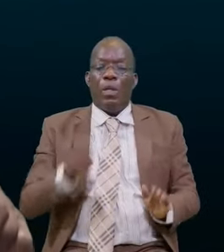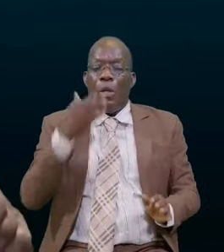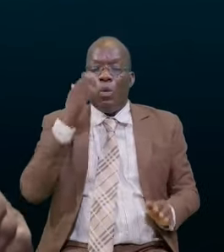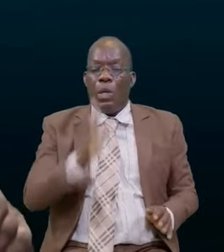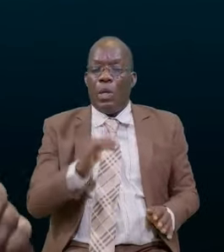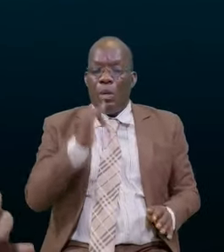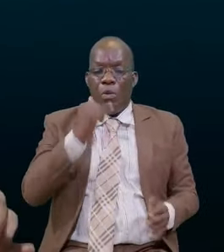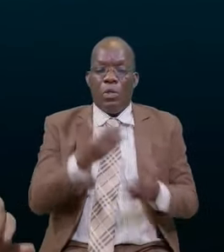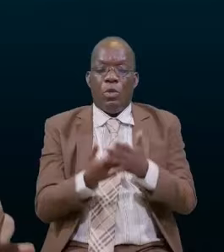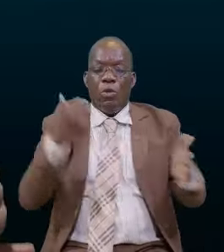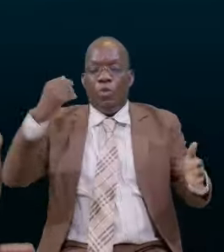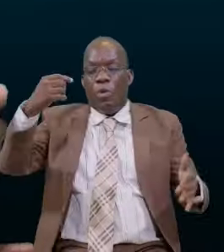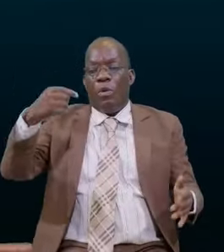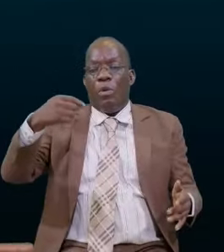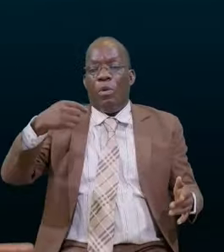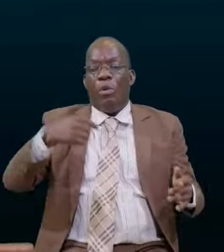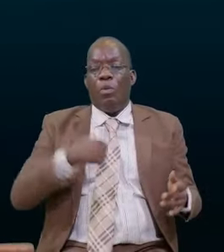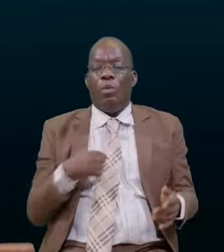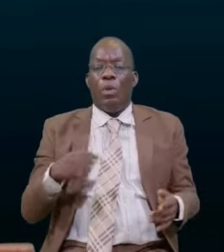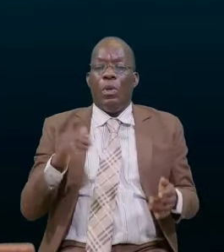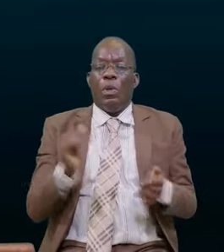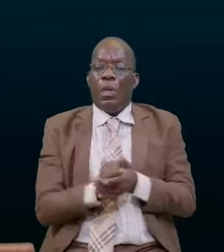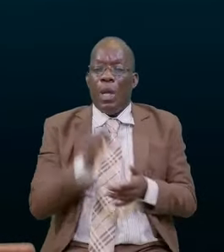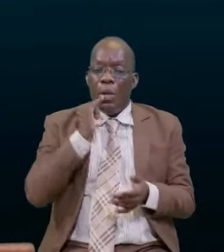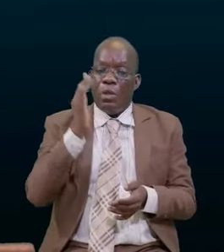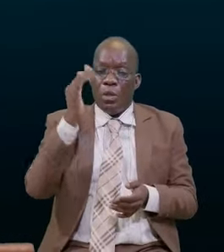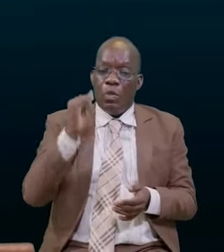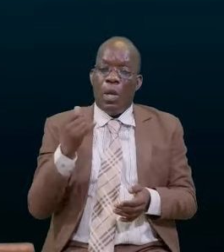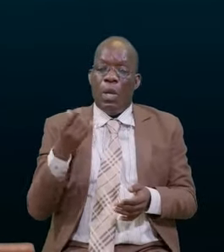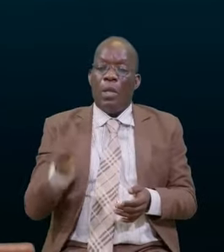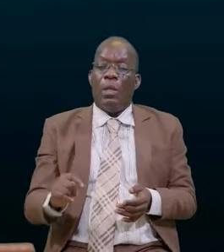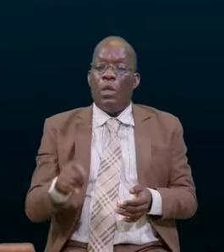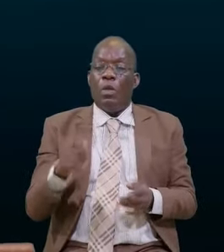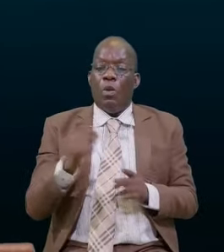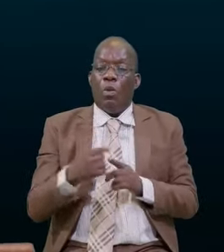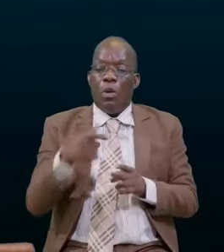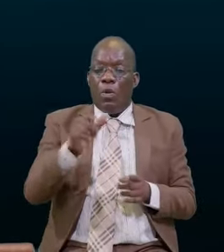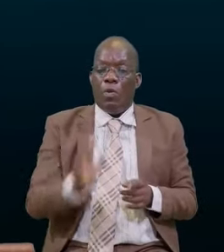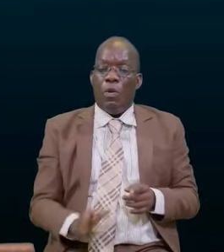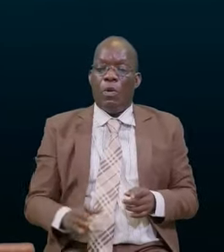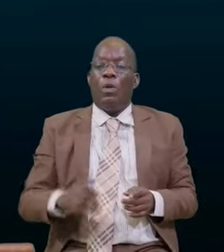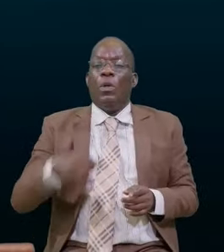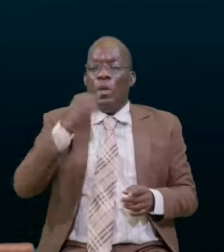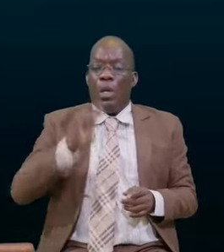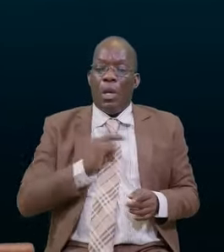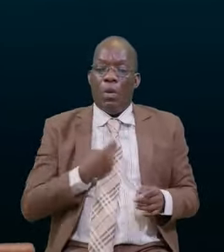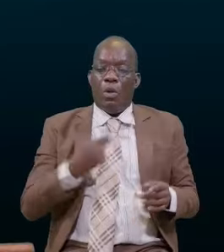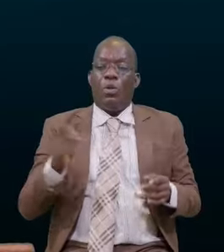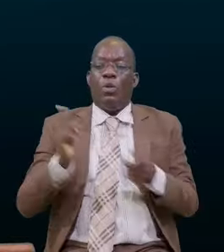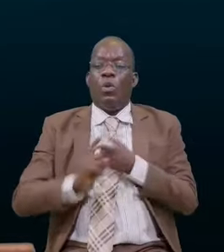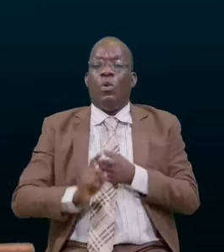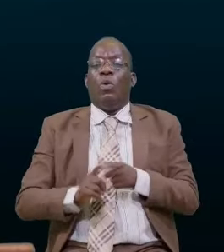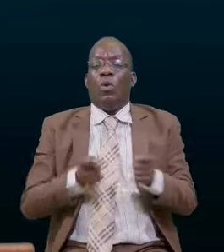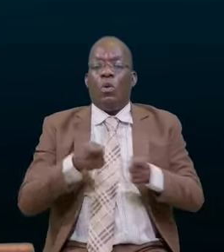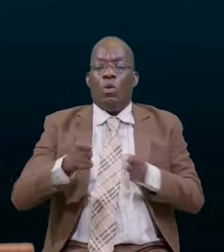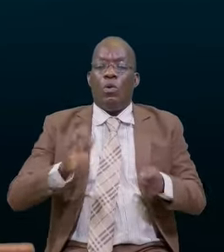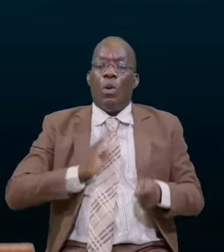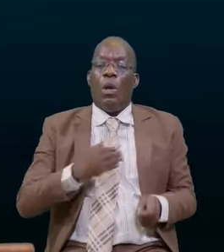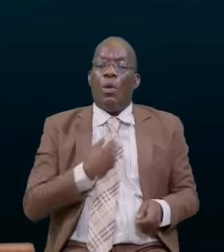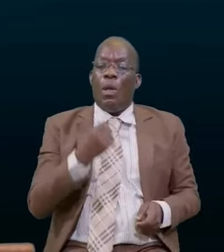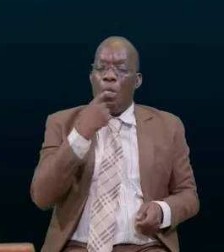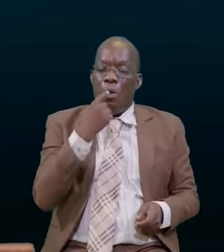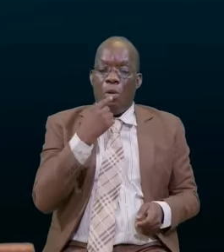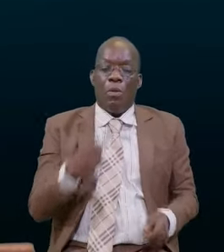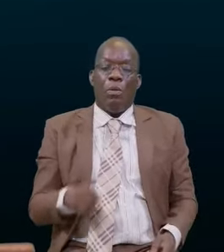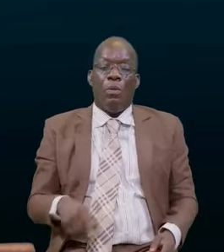that's why the word of God tells us we must discipline this Tong in 1 Peter 3 verse 10